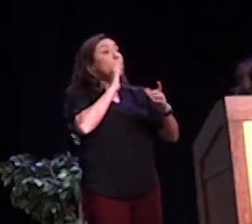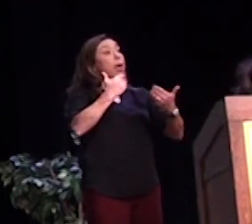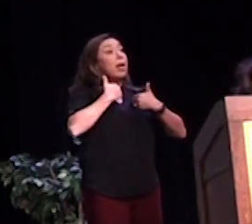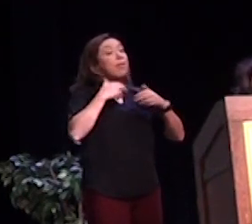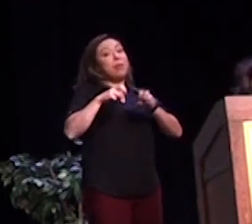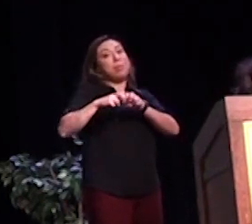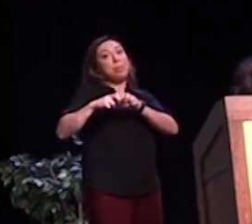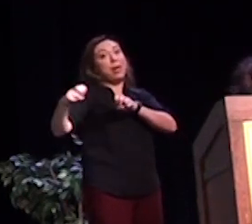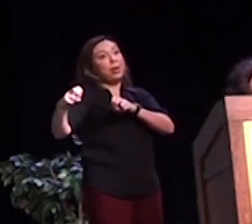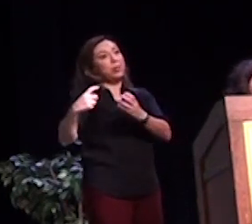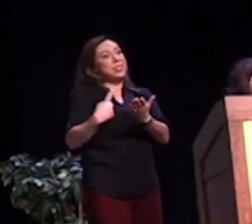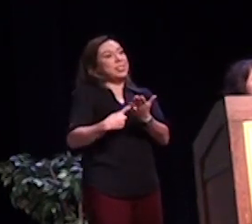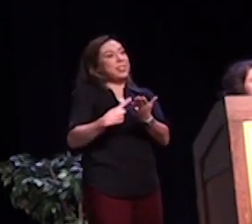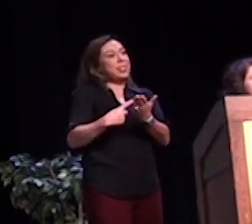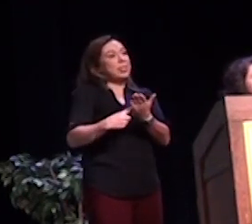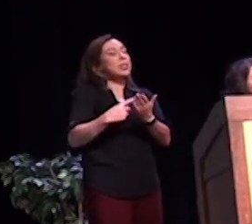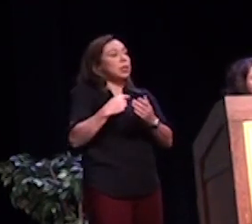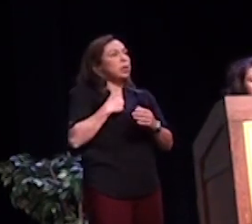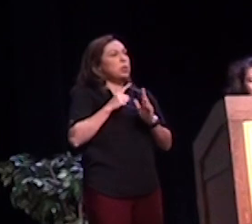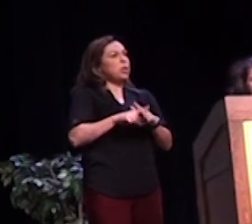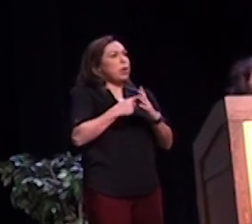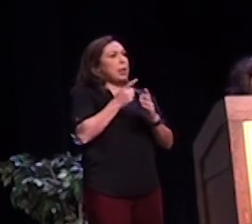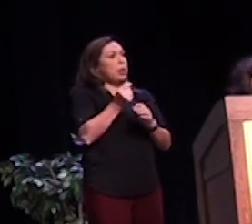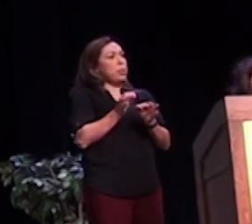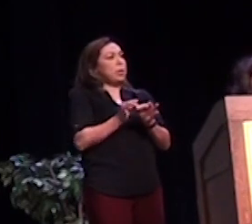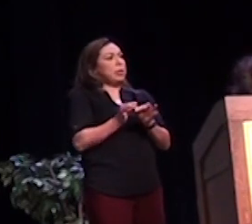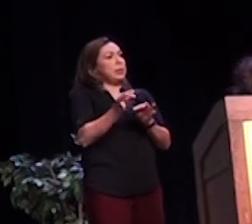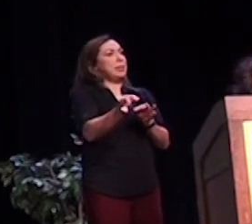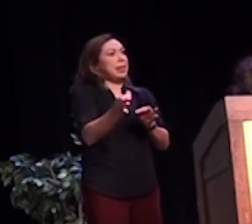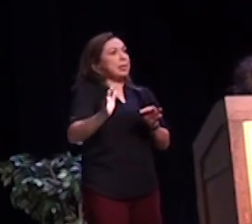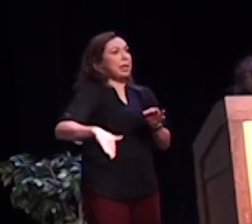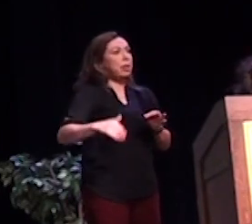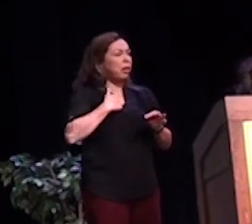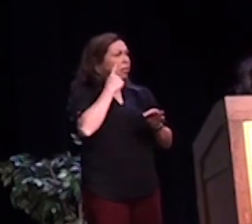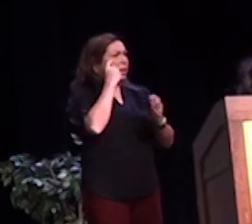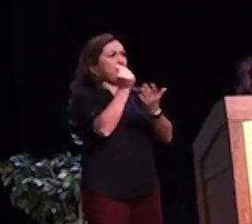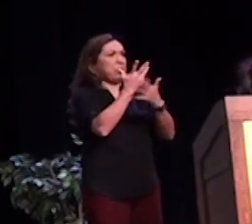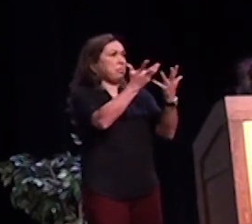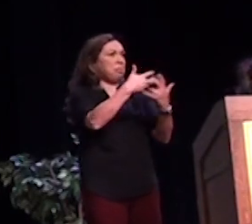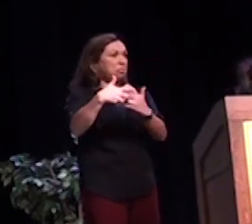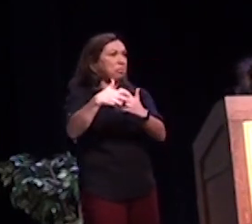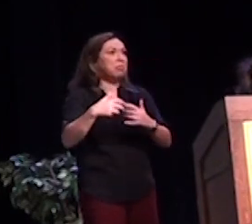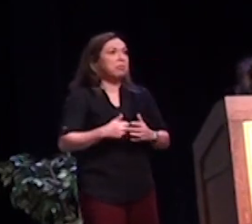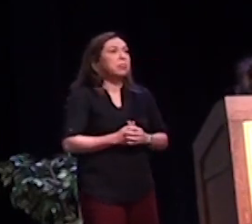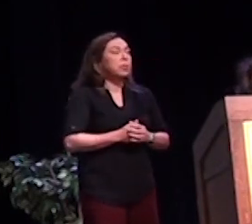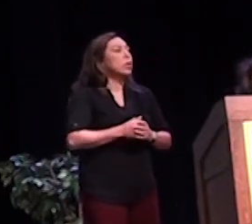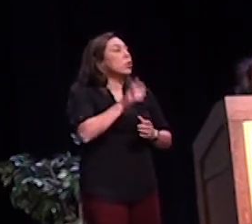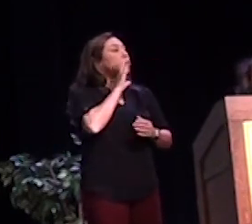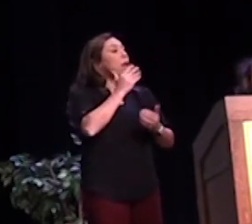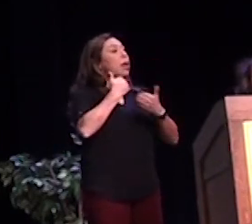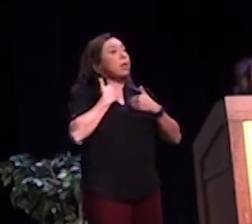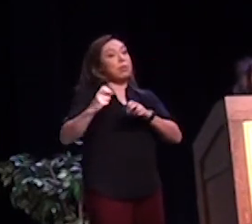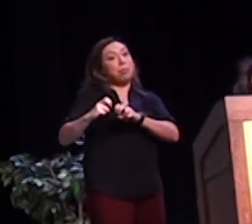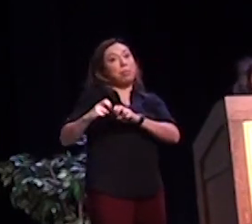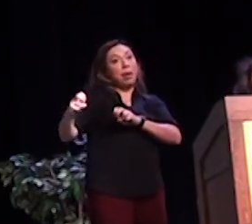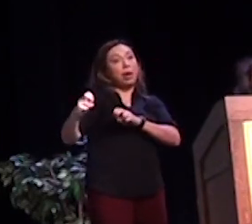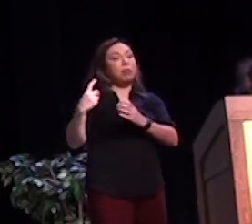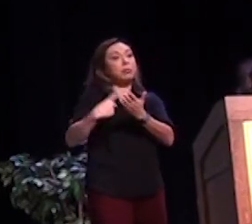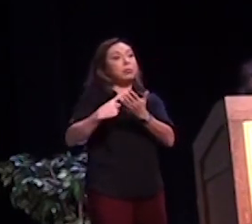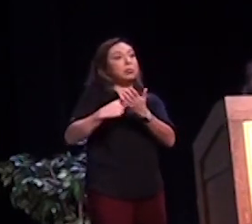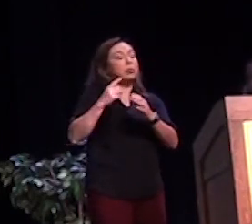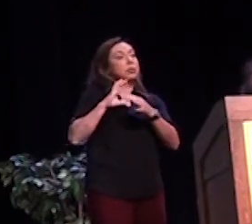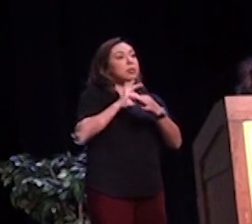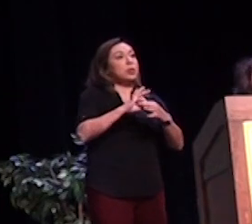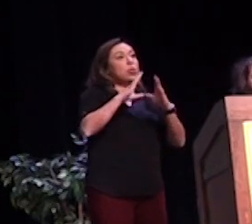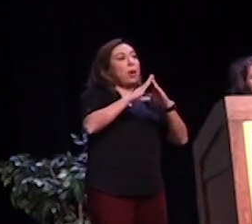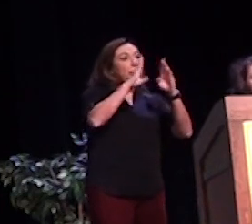panel discussions. We're starting a little bit later, which I think it works out. We will have a panel on housing and us,